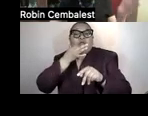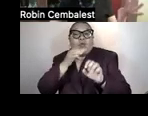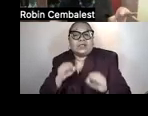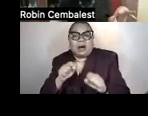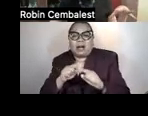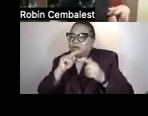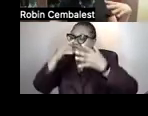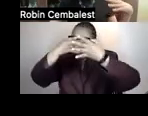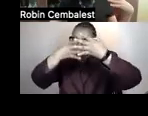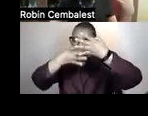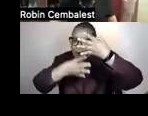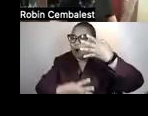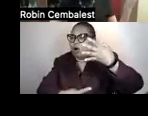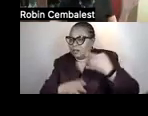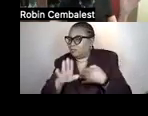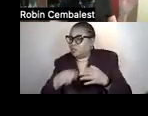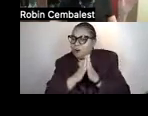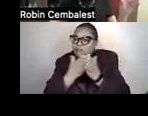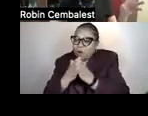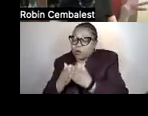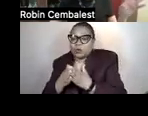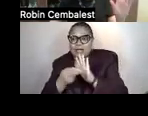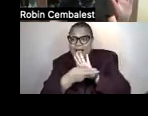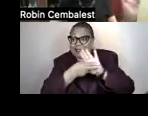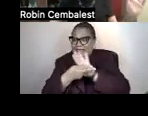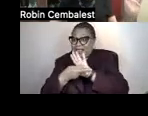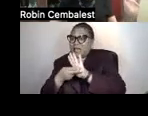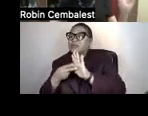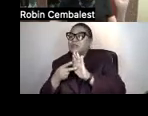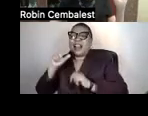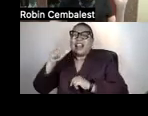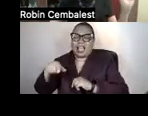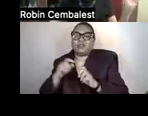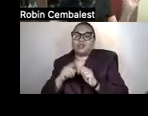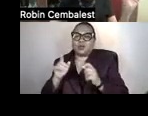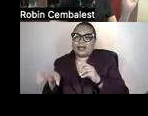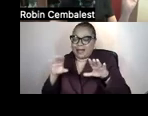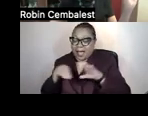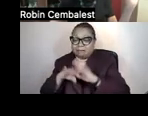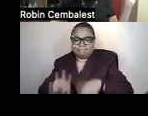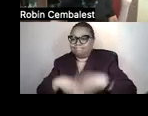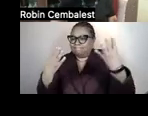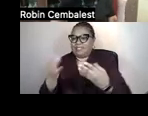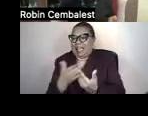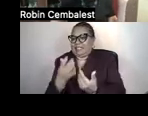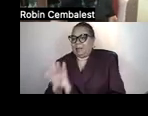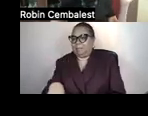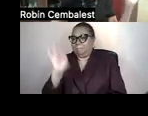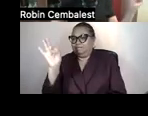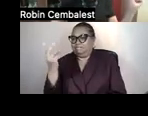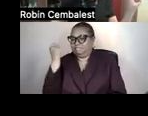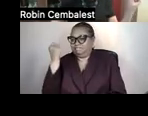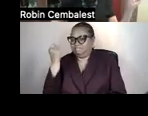with all of your folders and labels so that later you'll be able to access things easily.